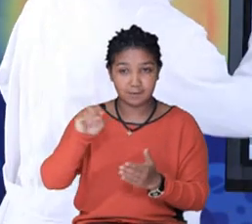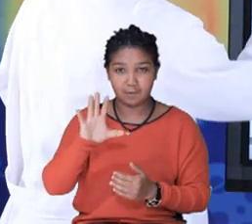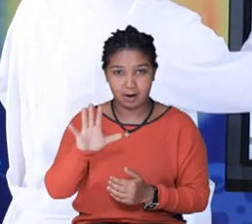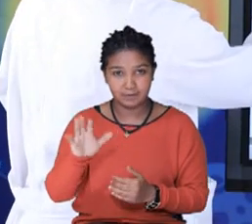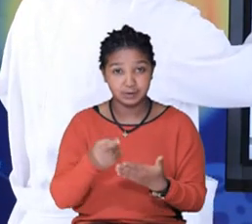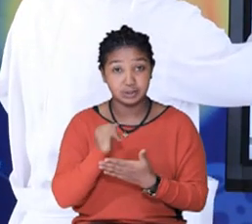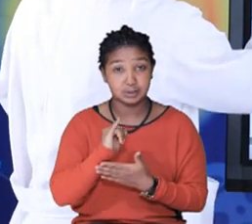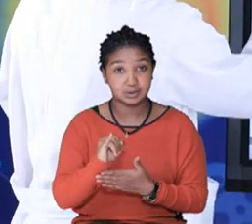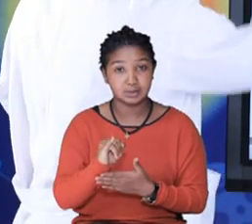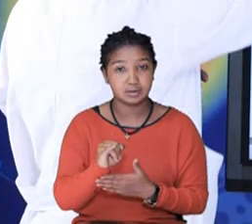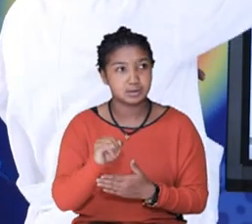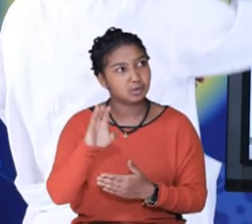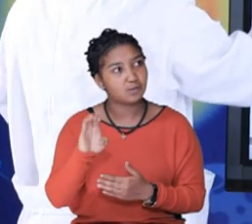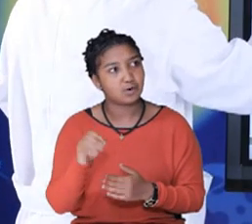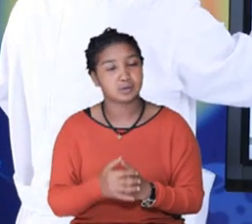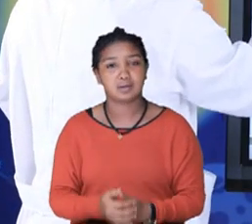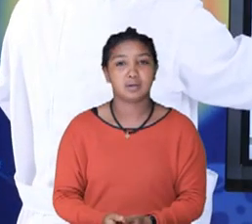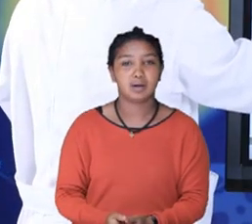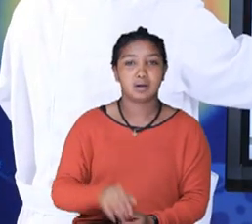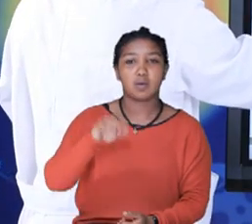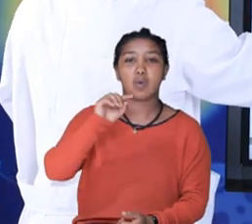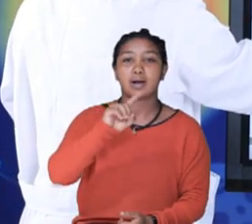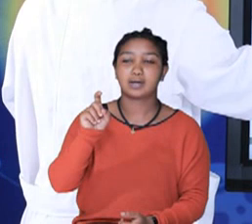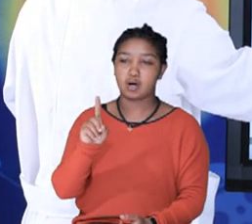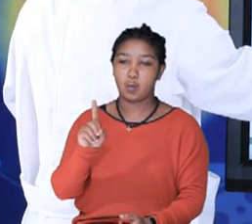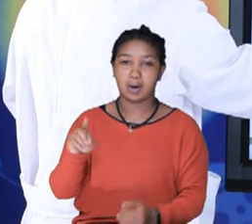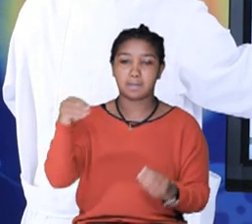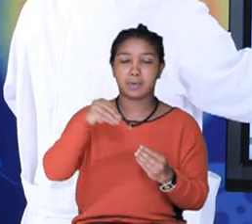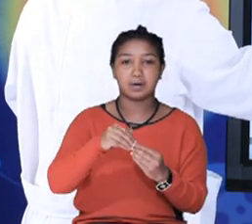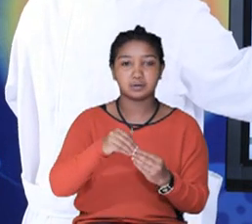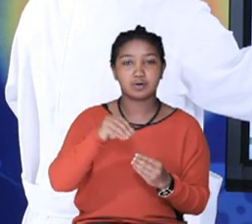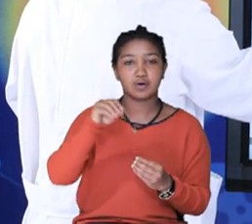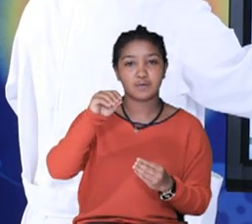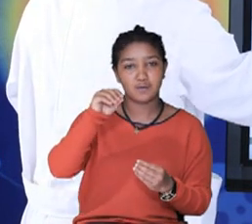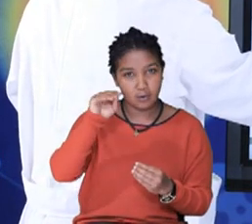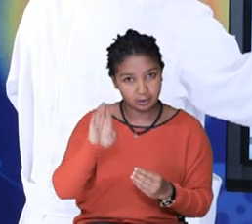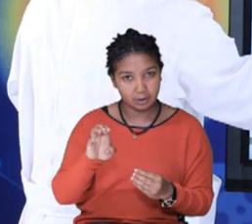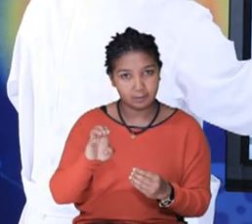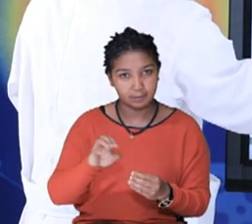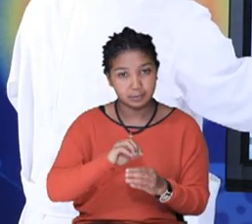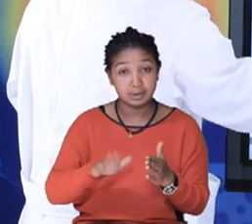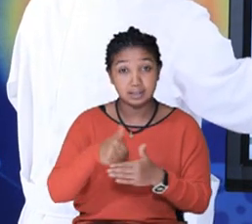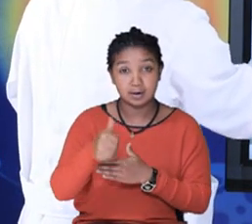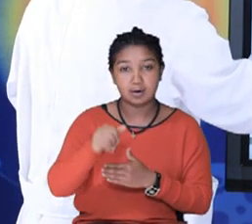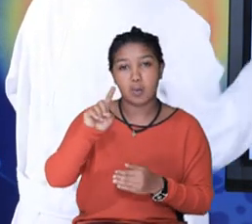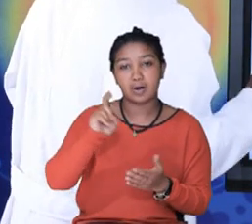105. This is 40, I mean, okay. 101 plus 40. Then